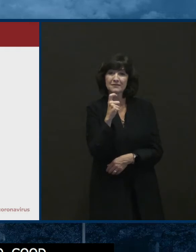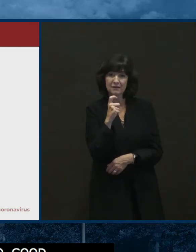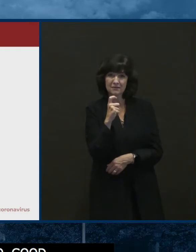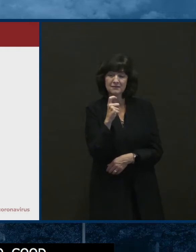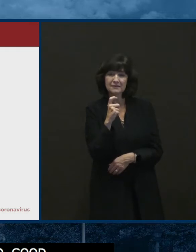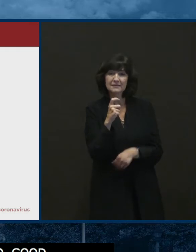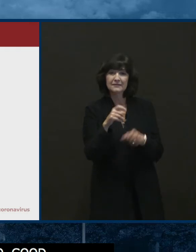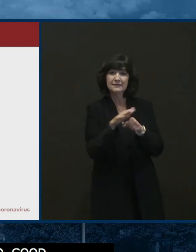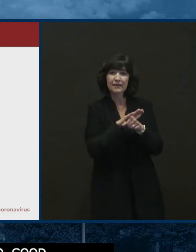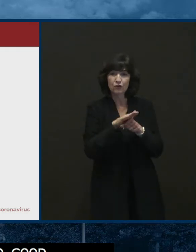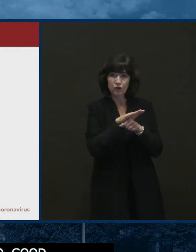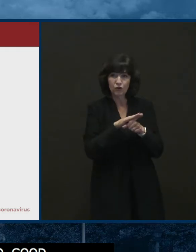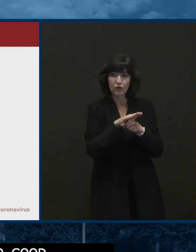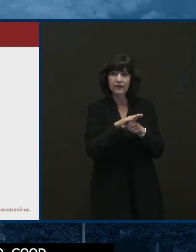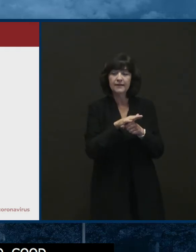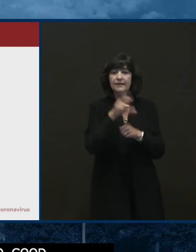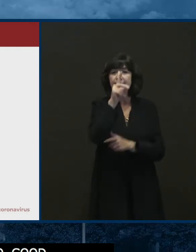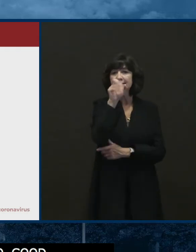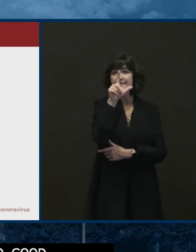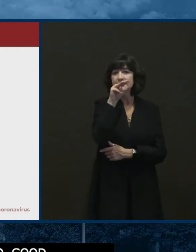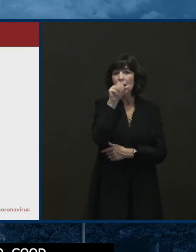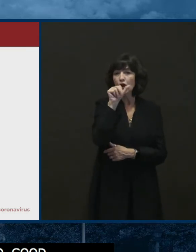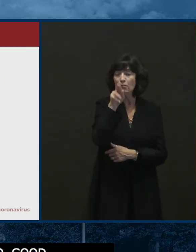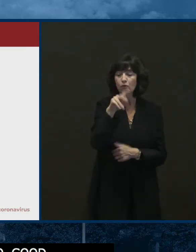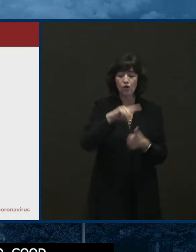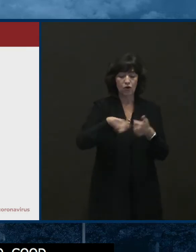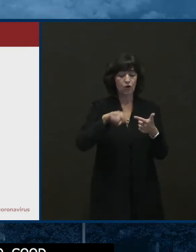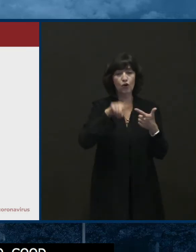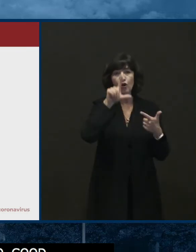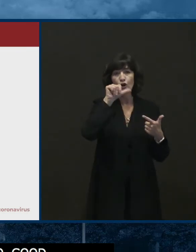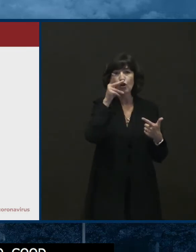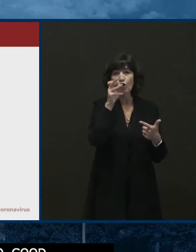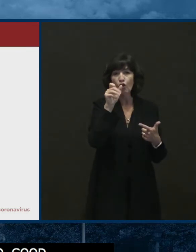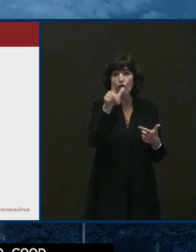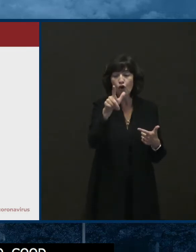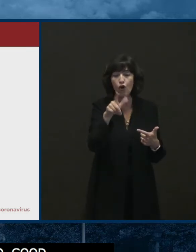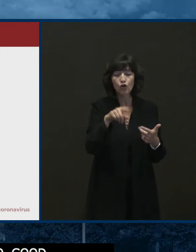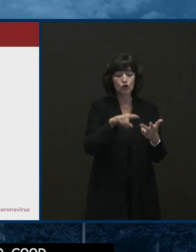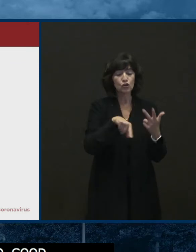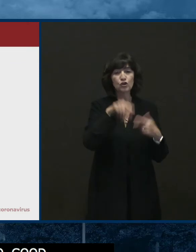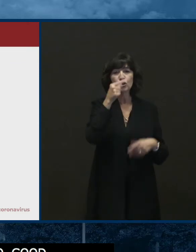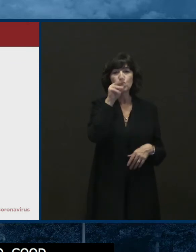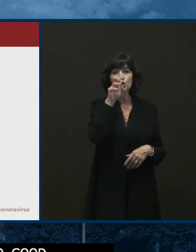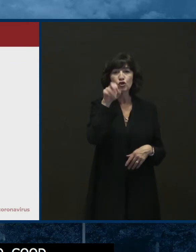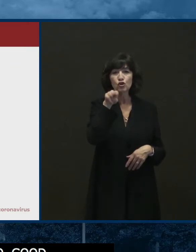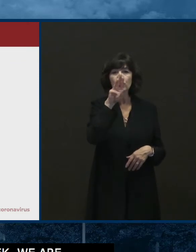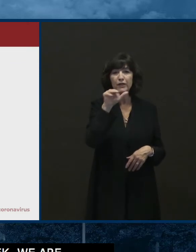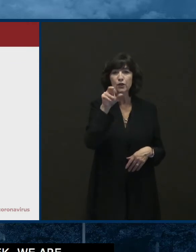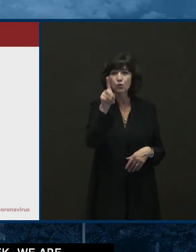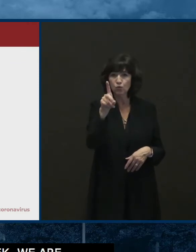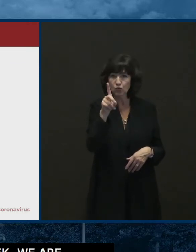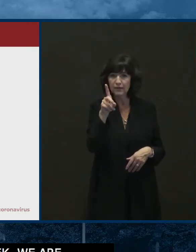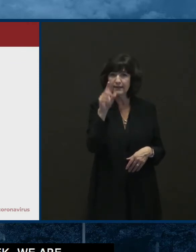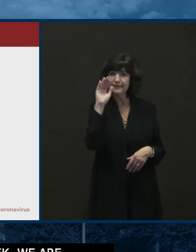Delmar and the Laurel area. Greenwood continues to be elevated because of the